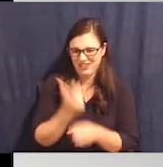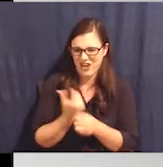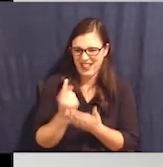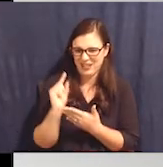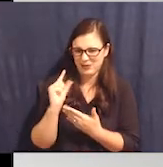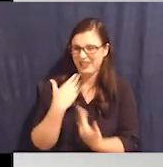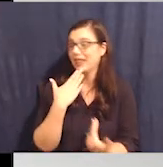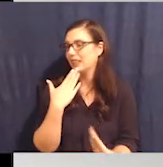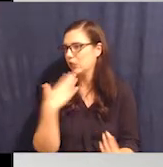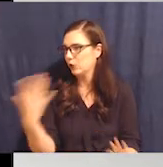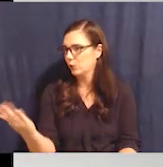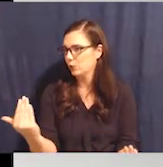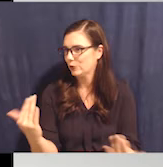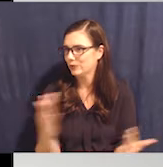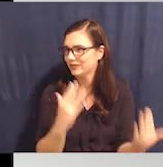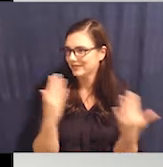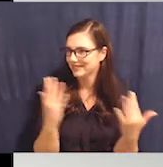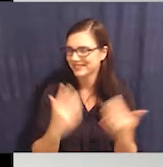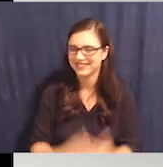week. Thank you.